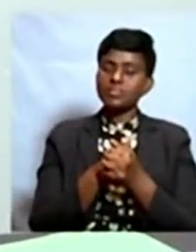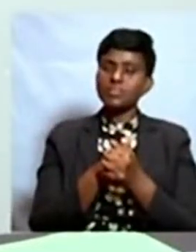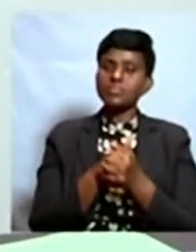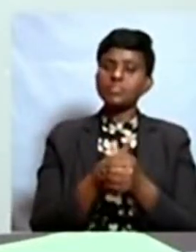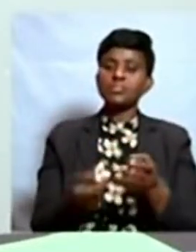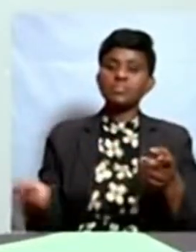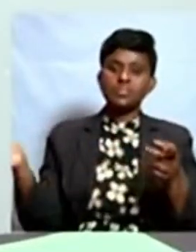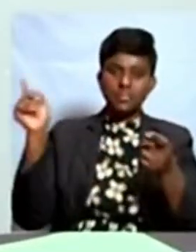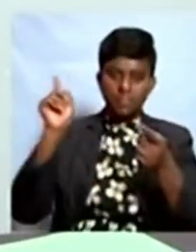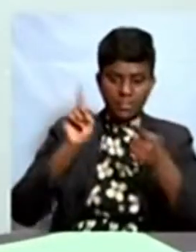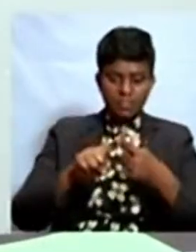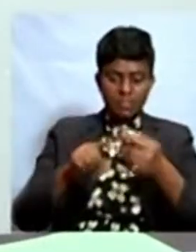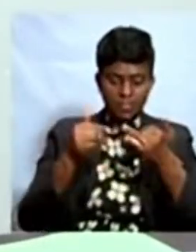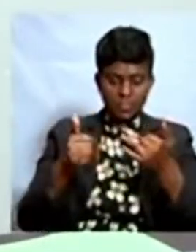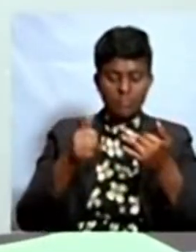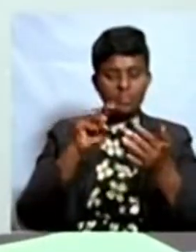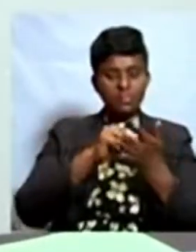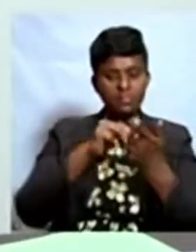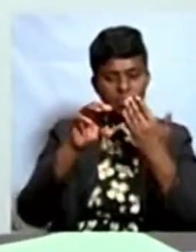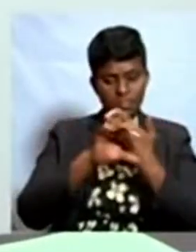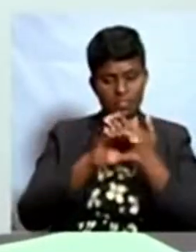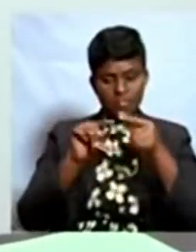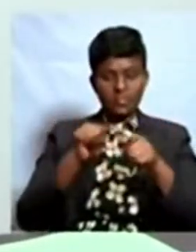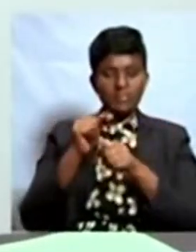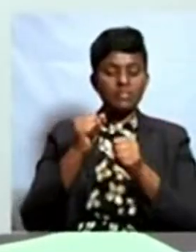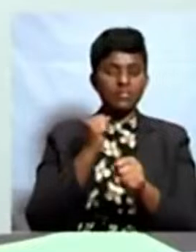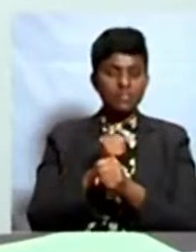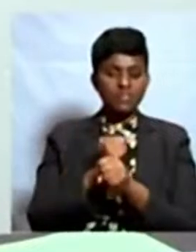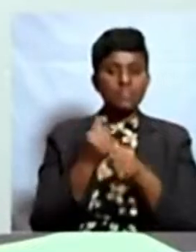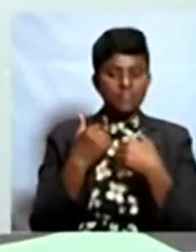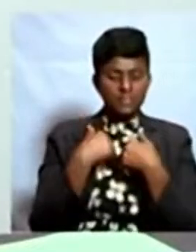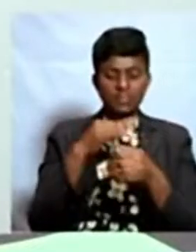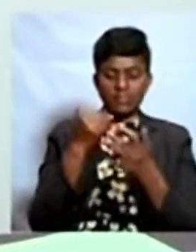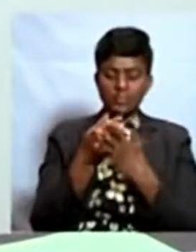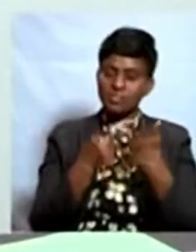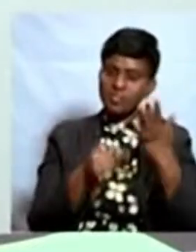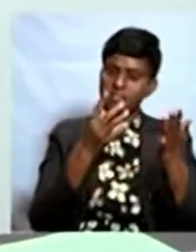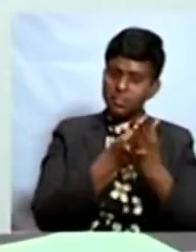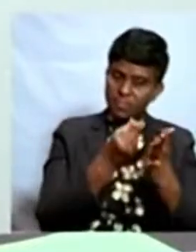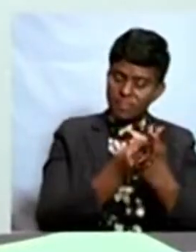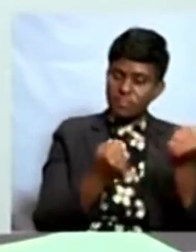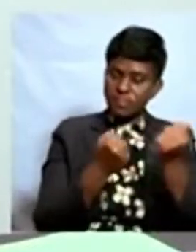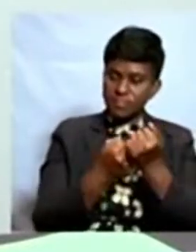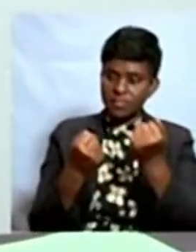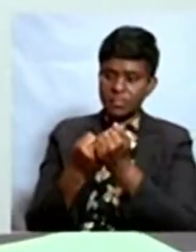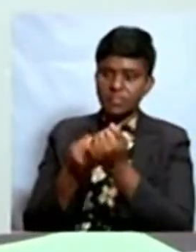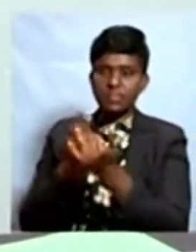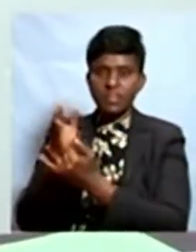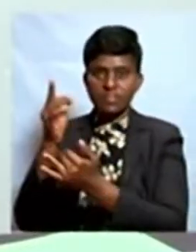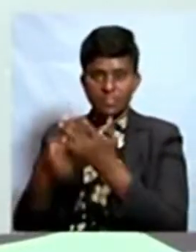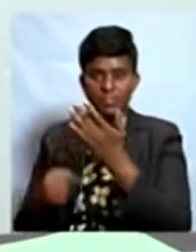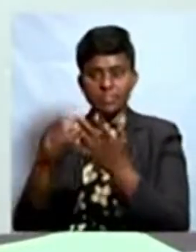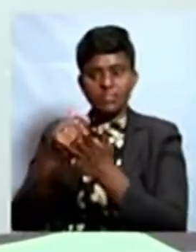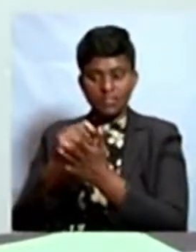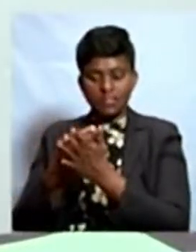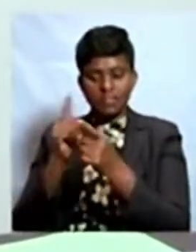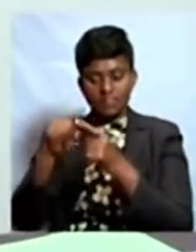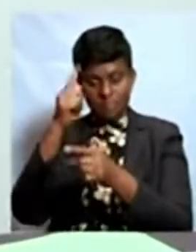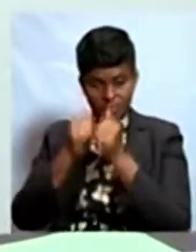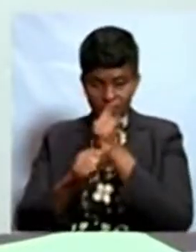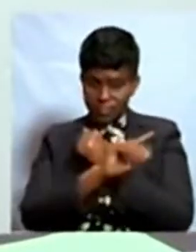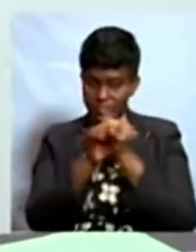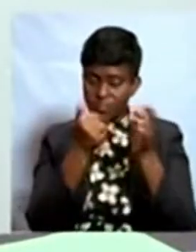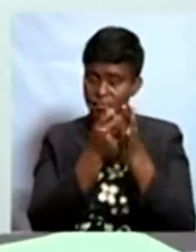Up until March this year, they were actually being funded through the Treasury. But because of